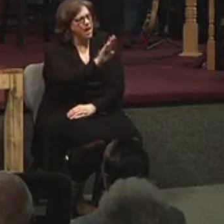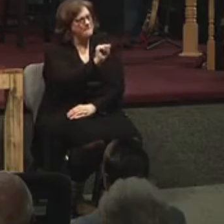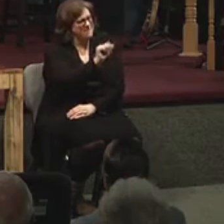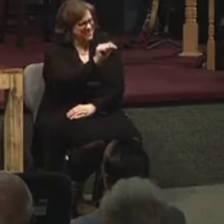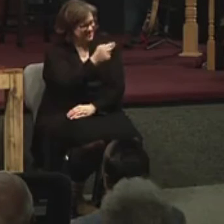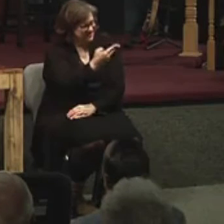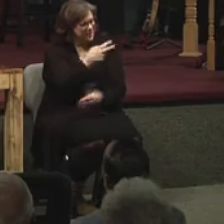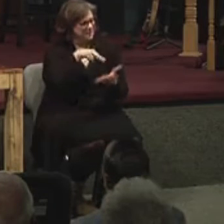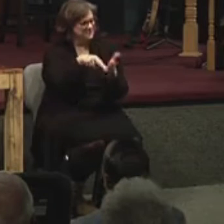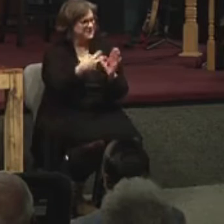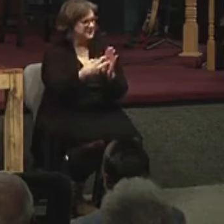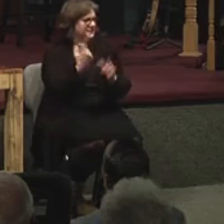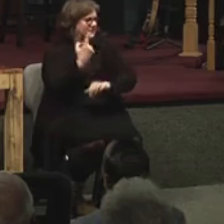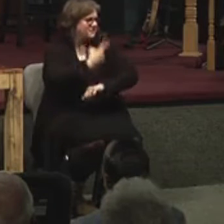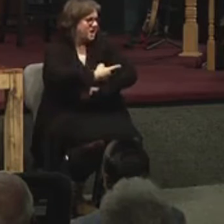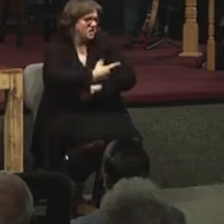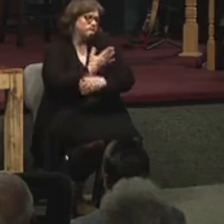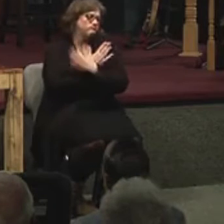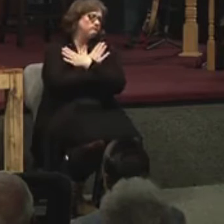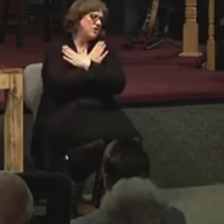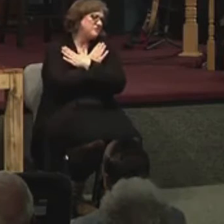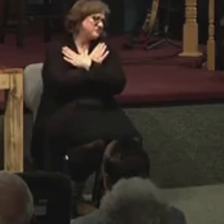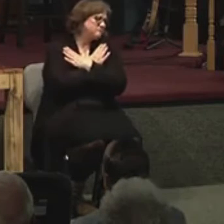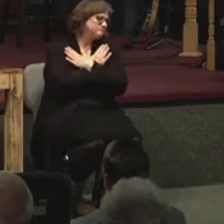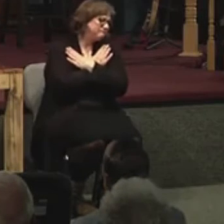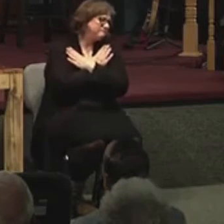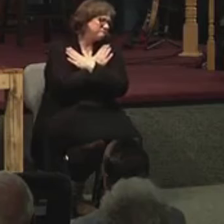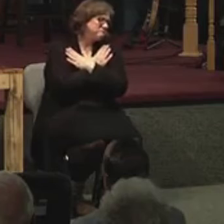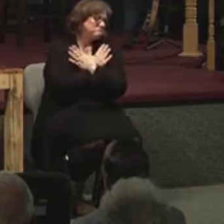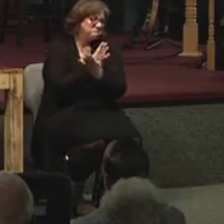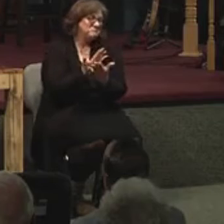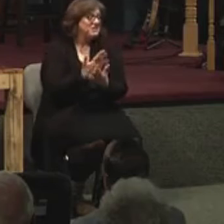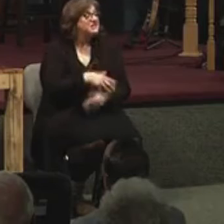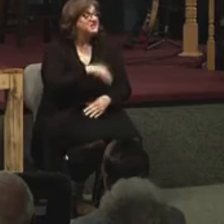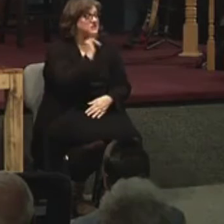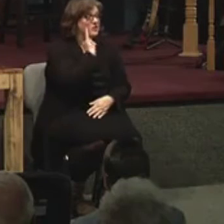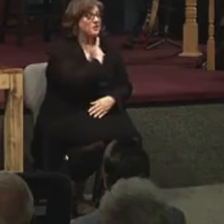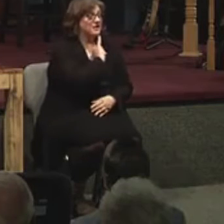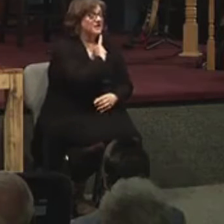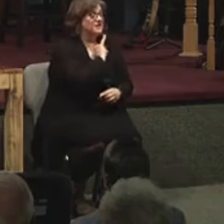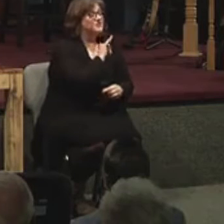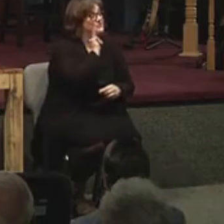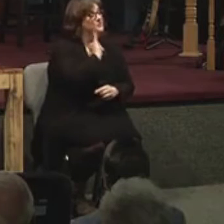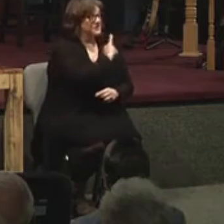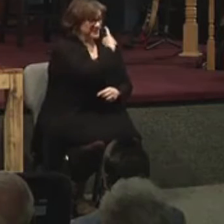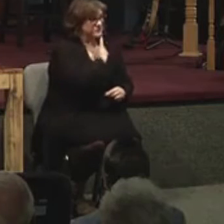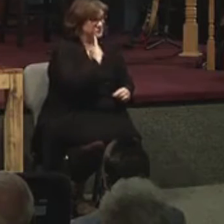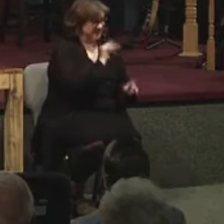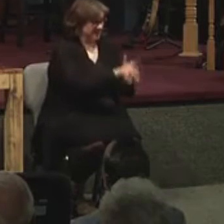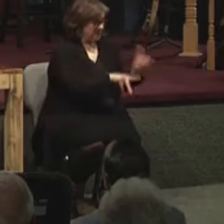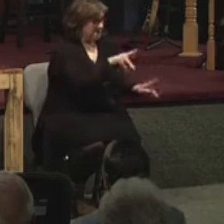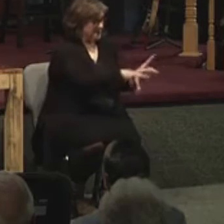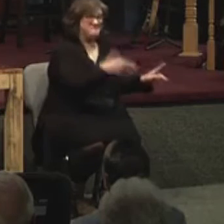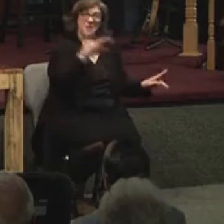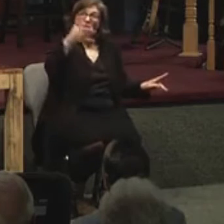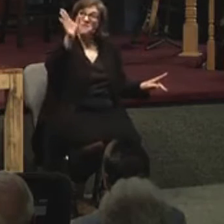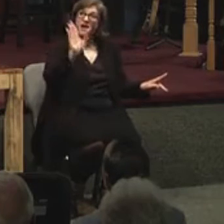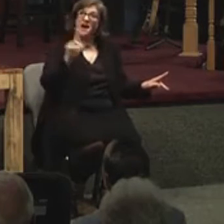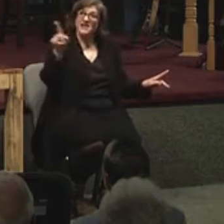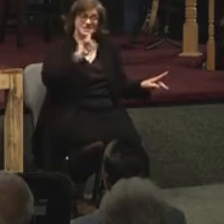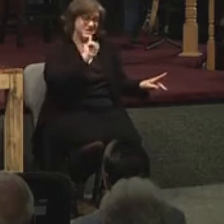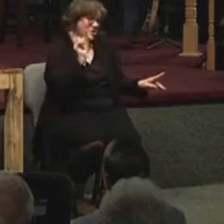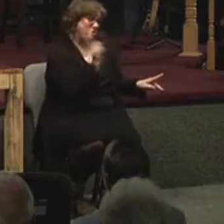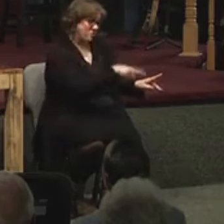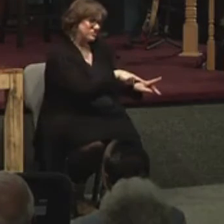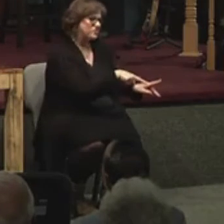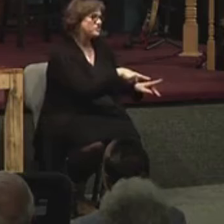it's simply a day of rest. It was given to the people of Israel. It was a gift. Yes, it's a command. They were supposed to learn